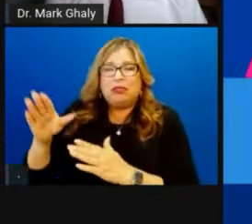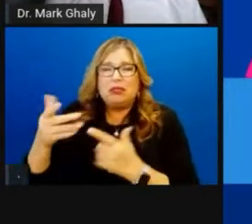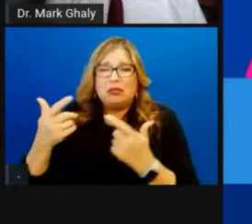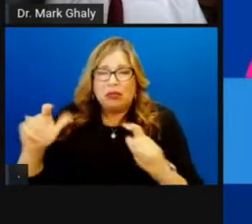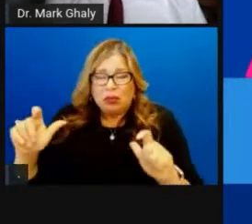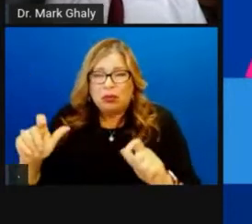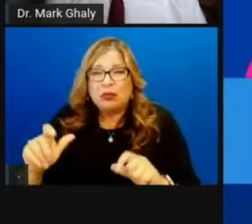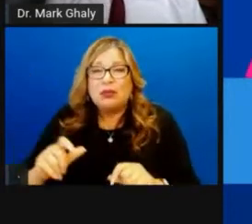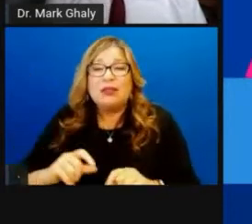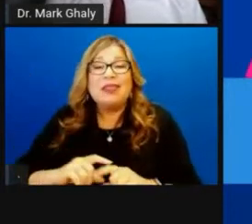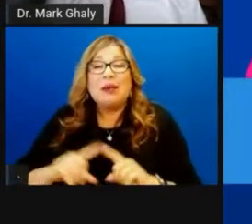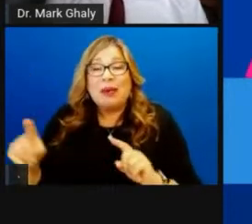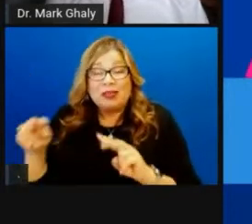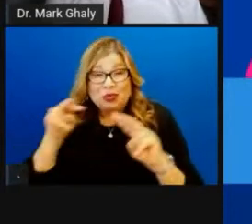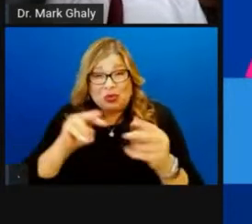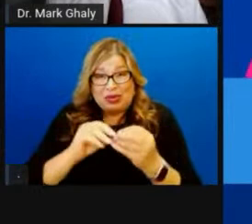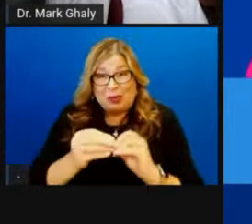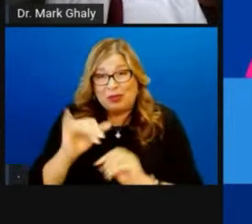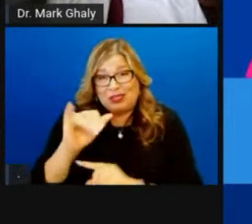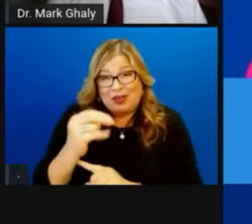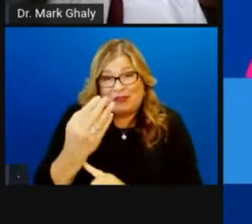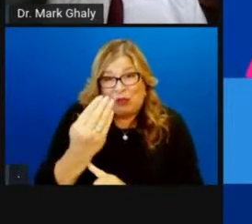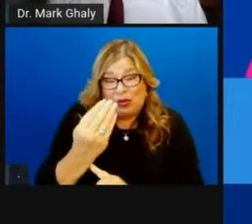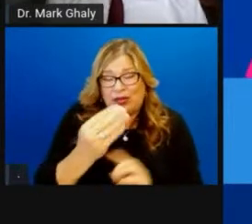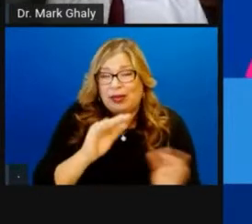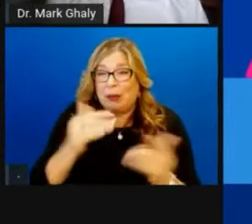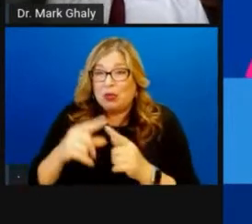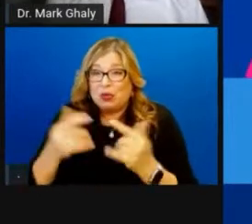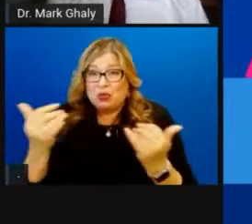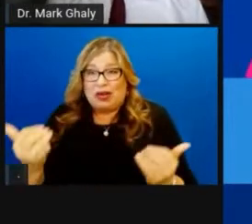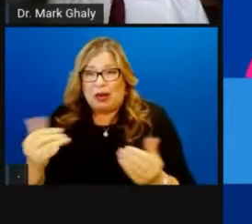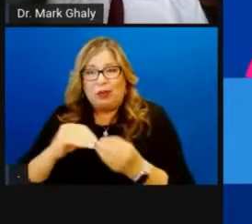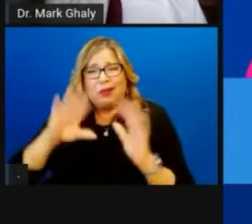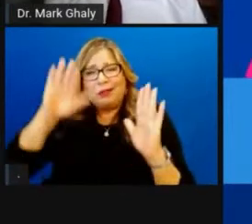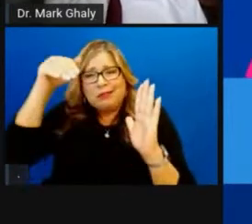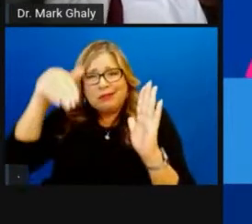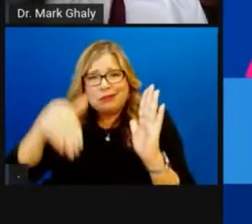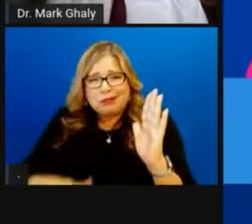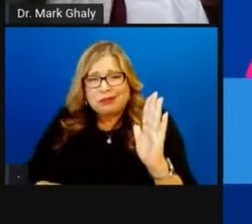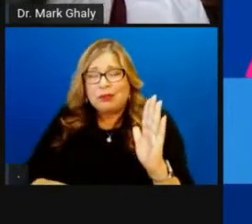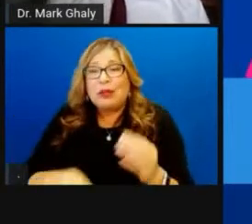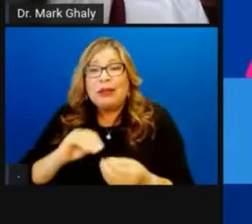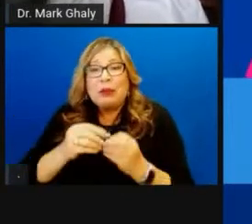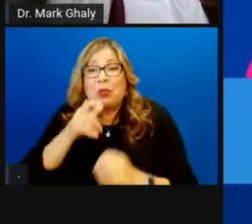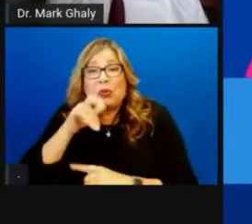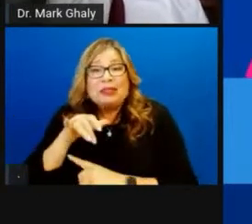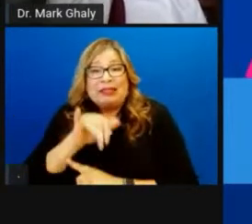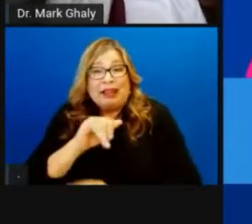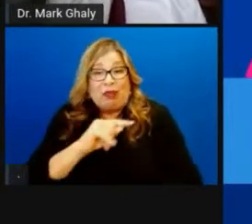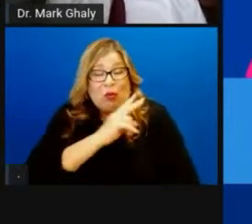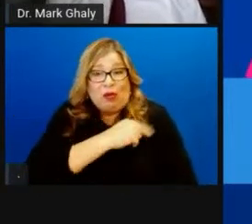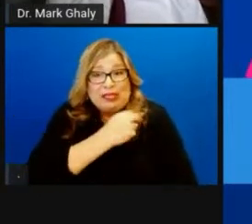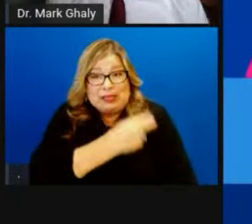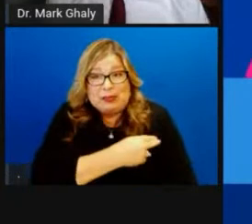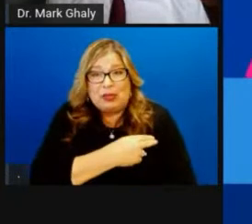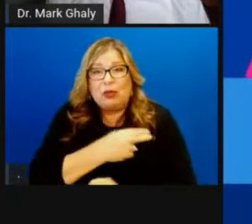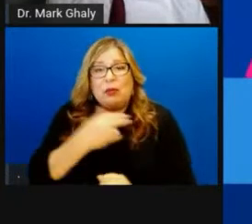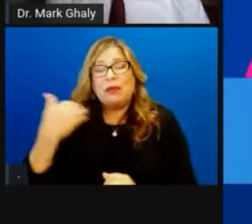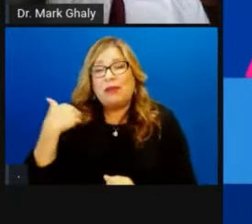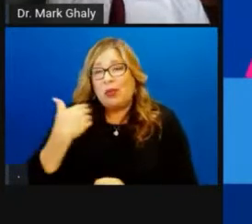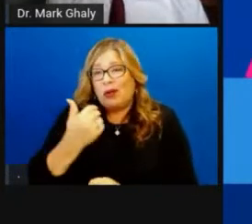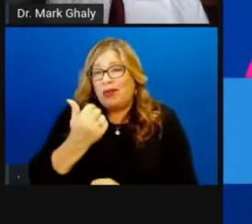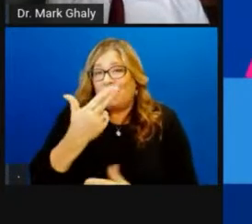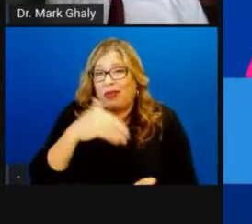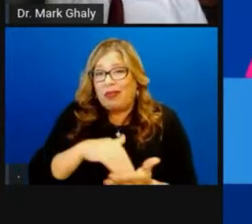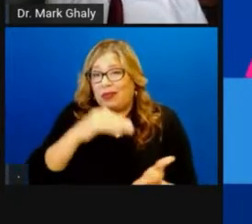bit. Those hospitalizations now almost at 8,000, nearly where we would predicted they'd be around this time,